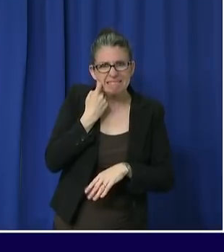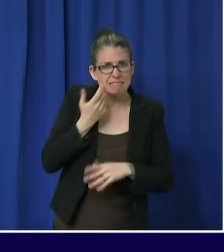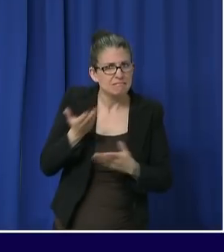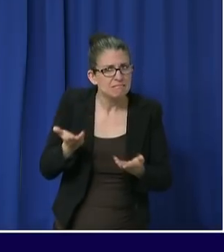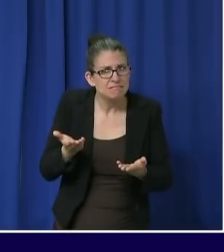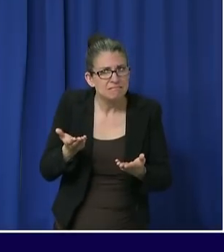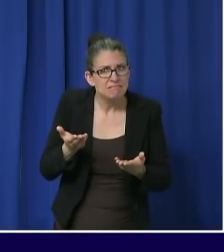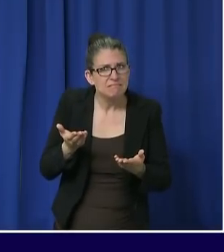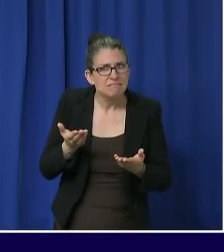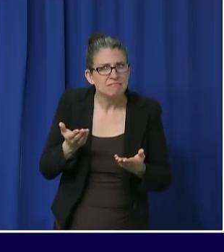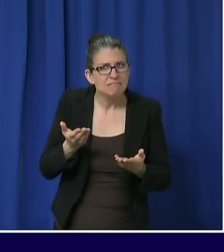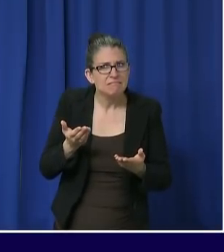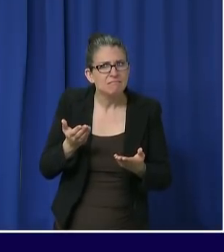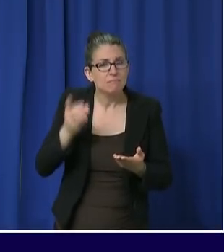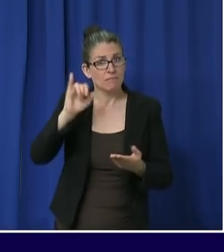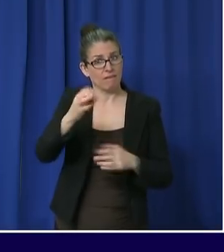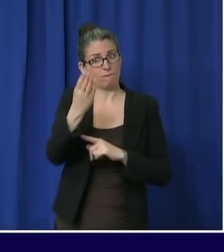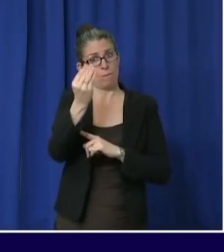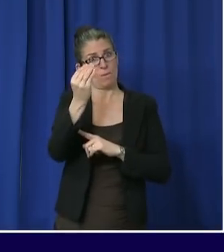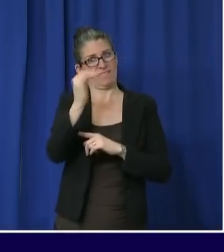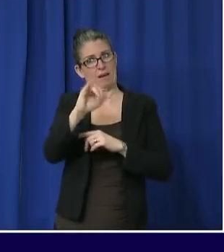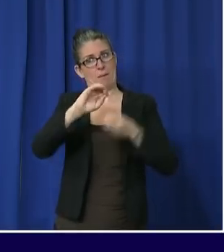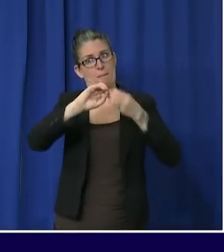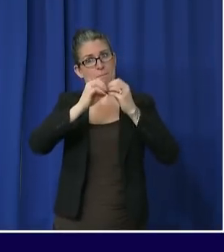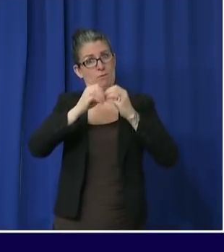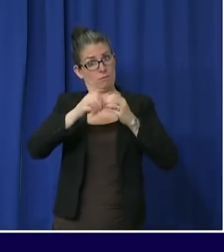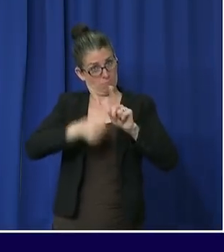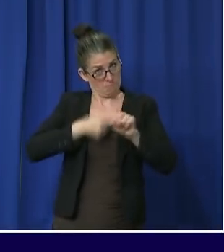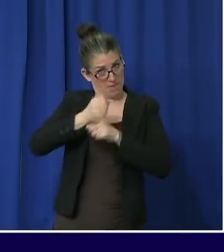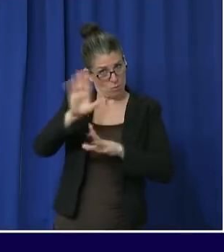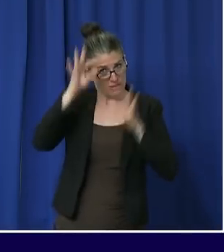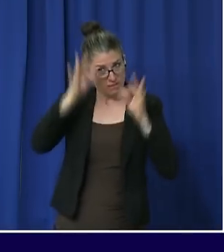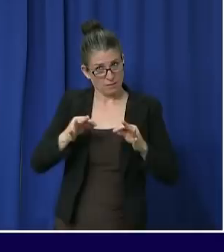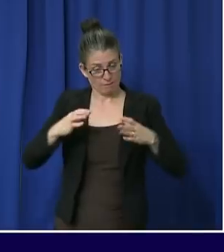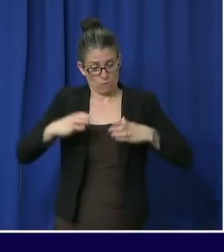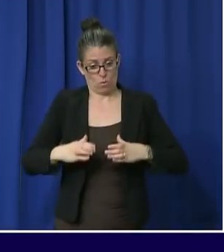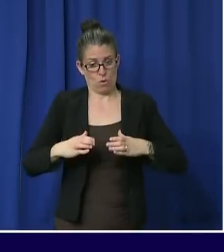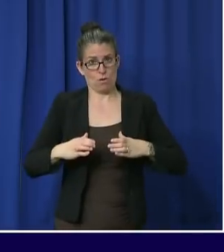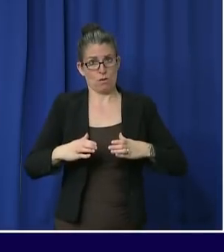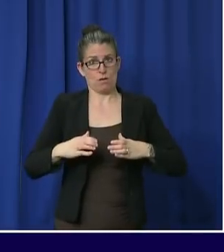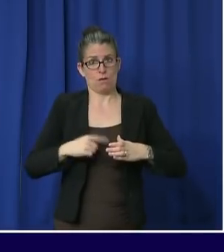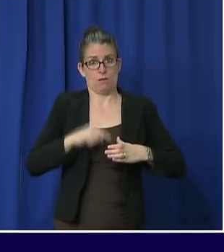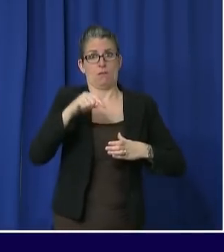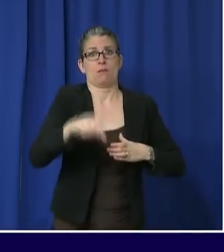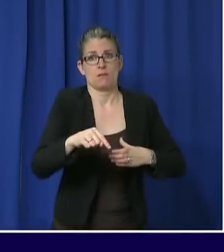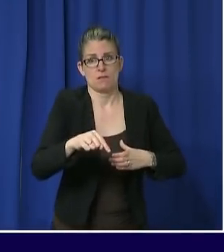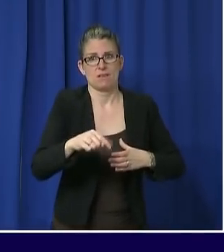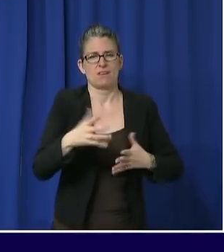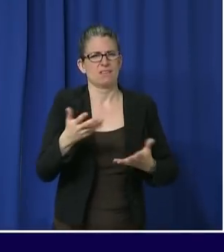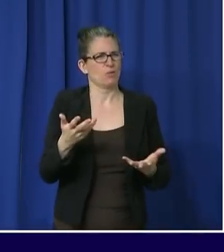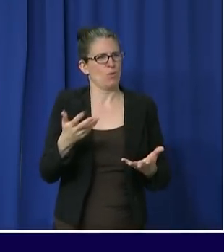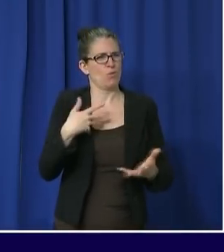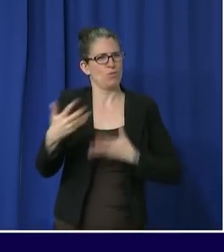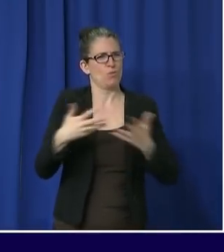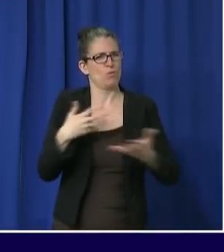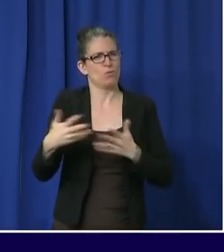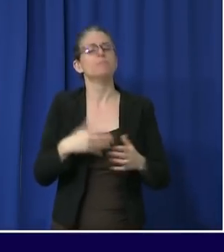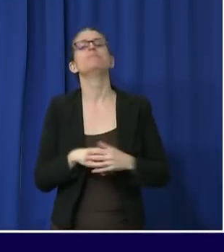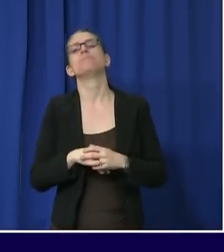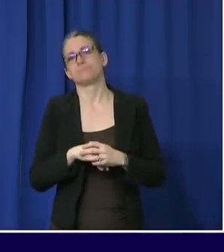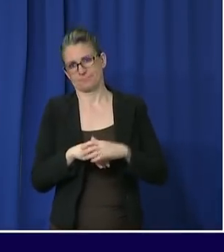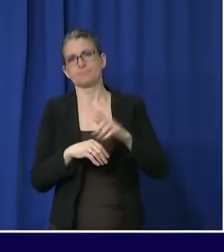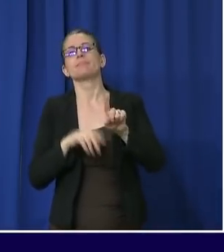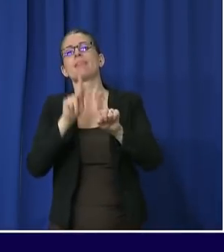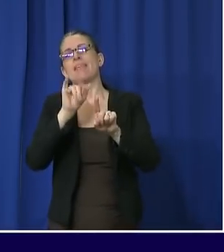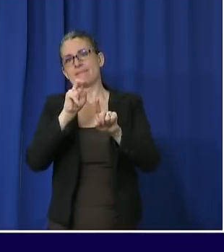into your decisions about kind of what your recommendations to Governor Mills on the reopening plan? Yep. So Kevin asks about the increase in active